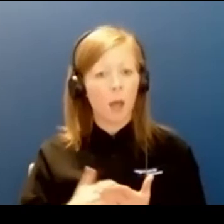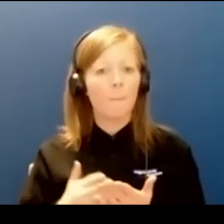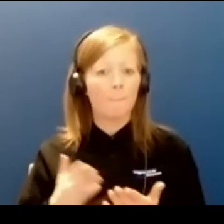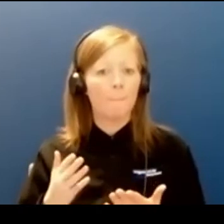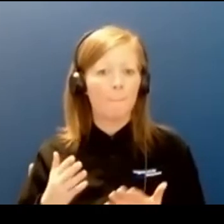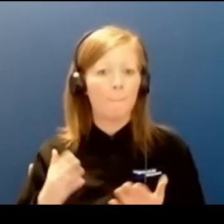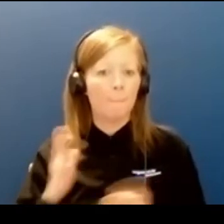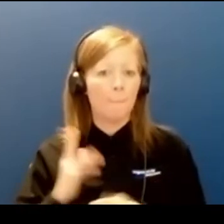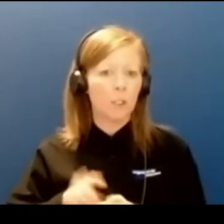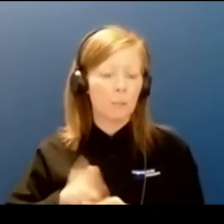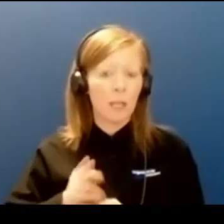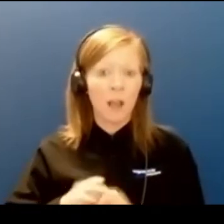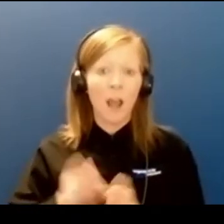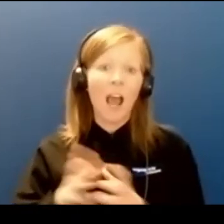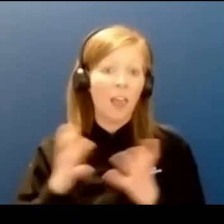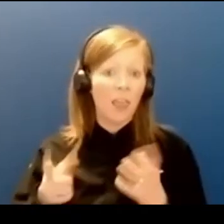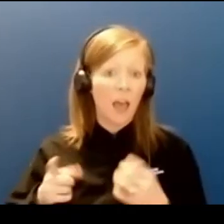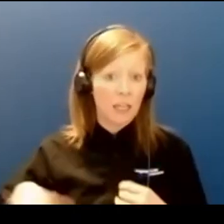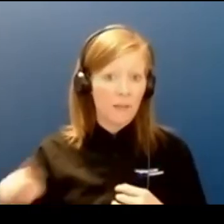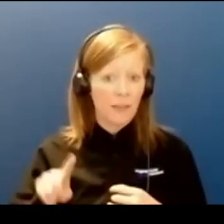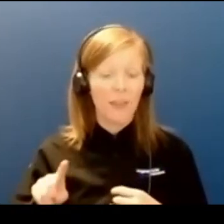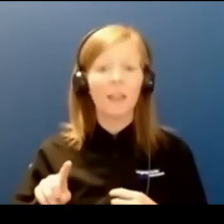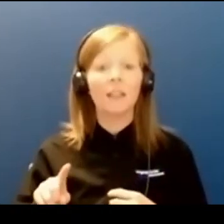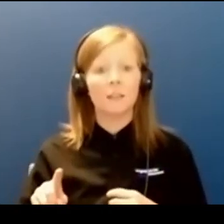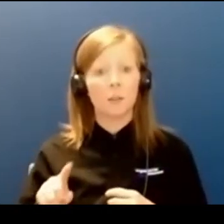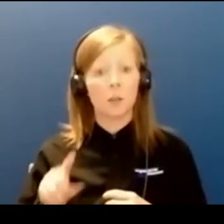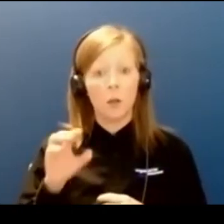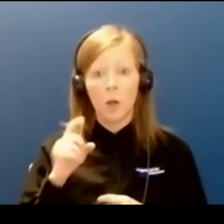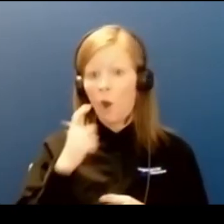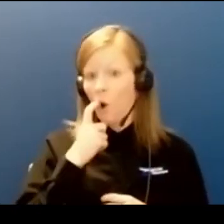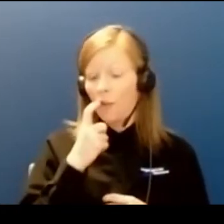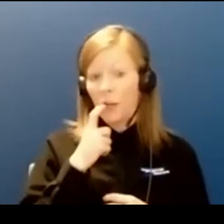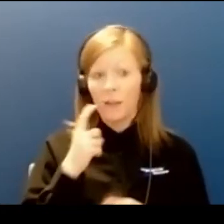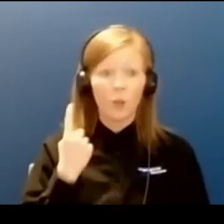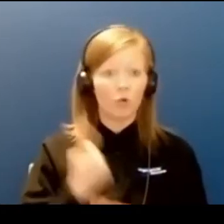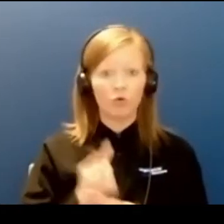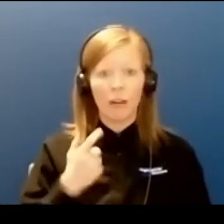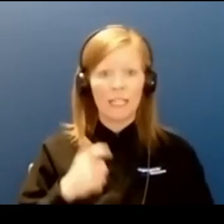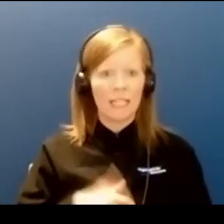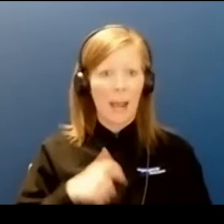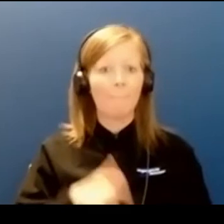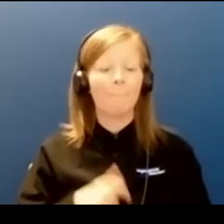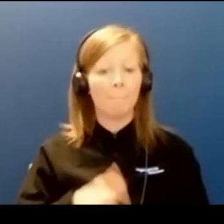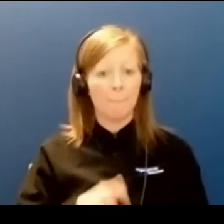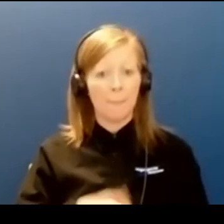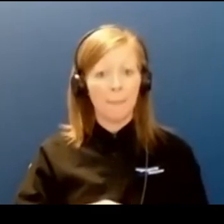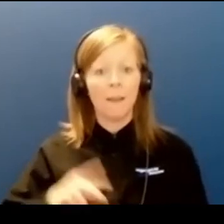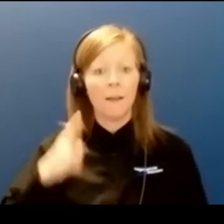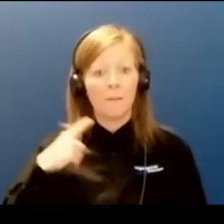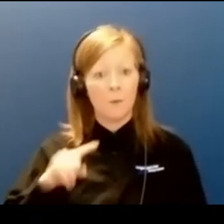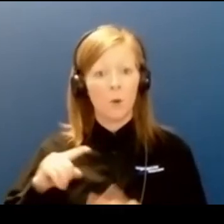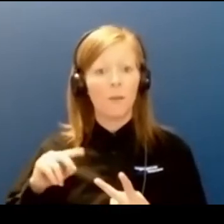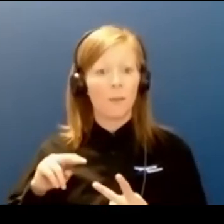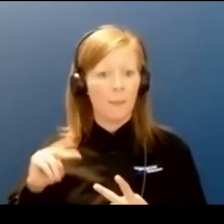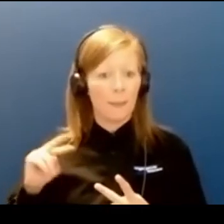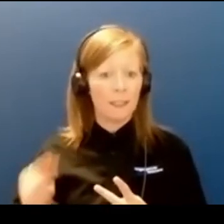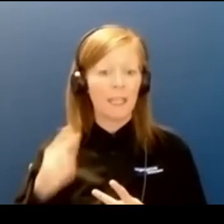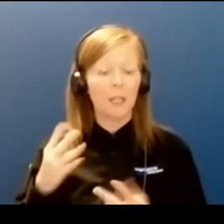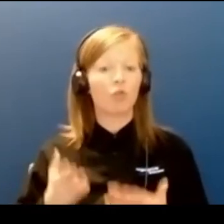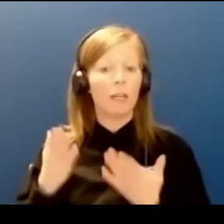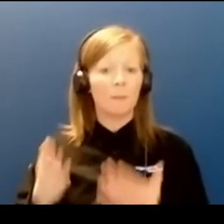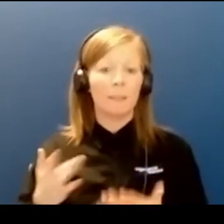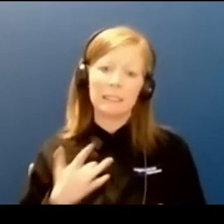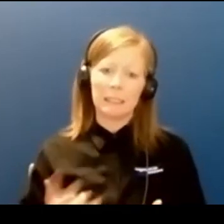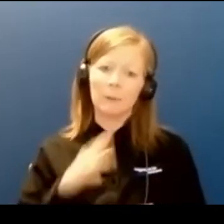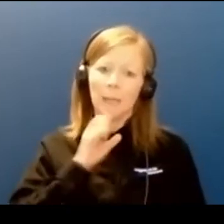this, a lot of that orthodontic, the right time, when the checkups are recommended, it's usually by the age of